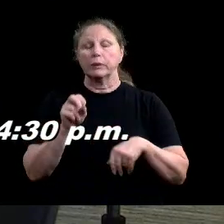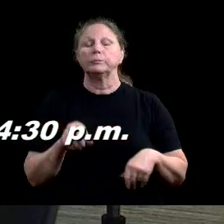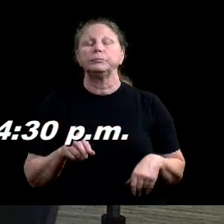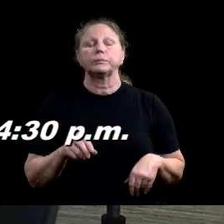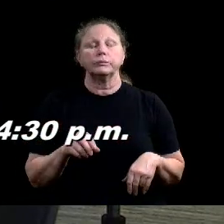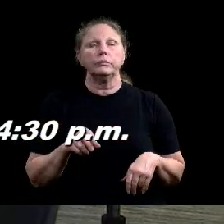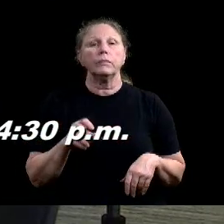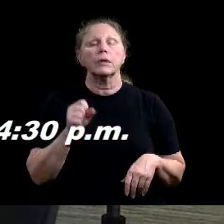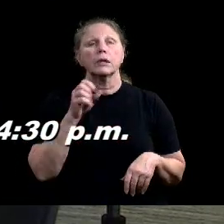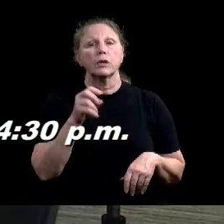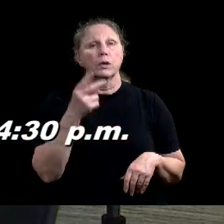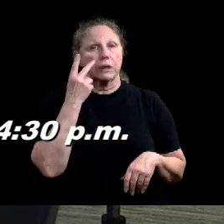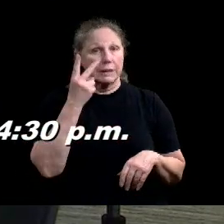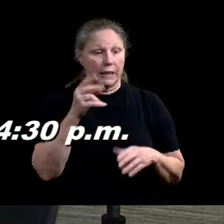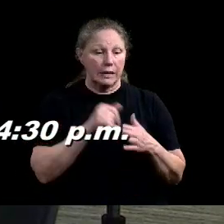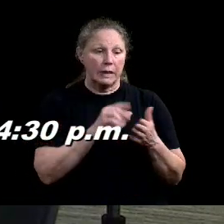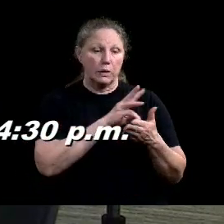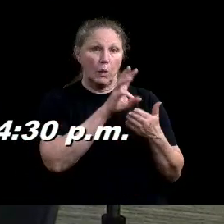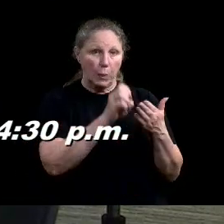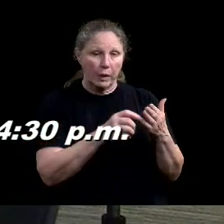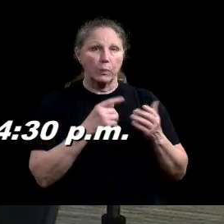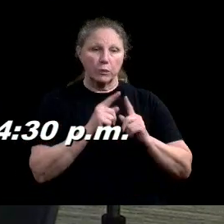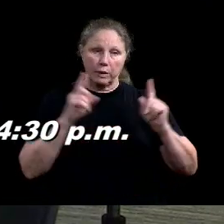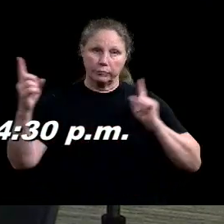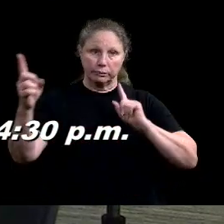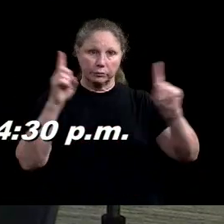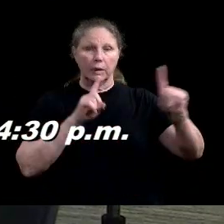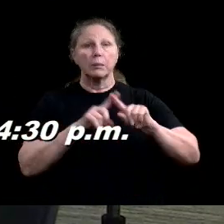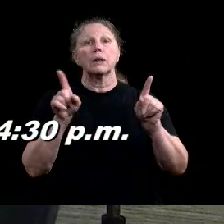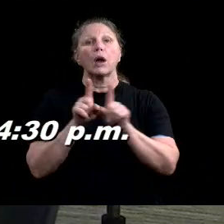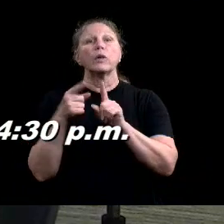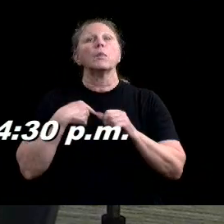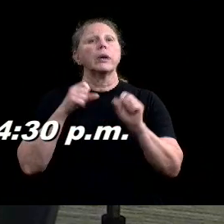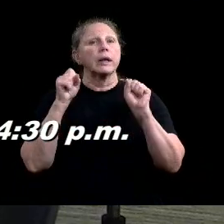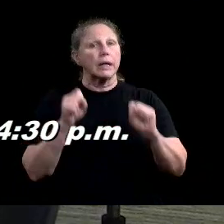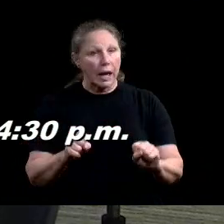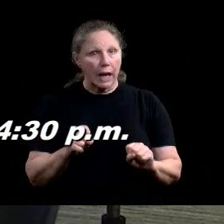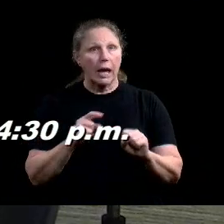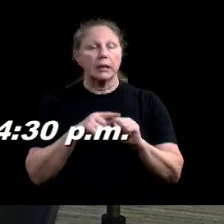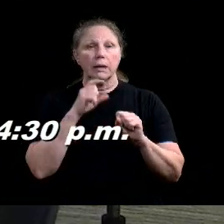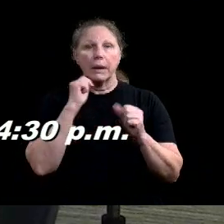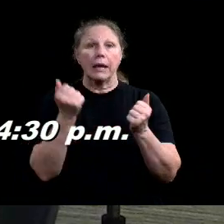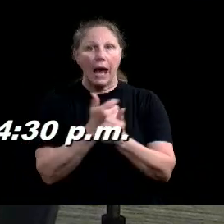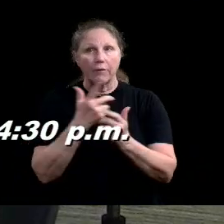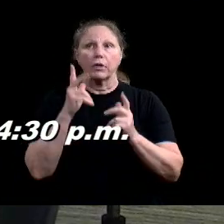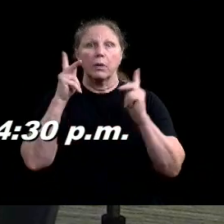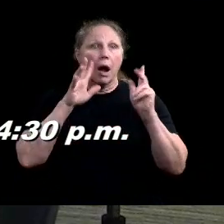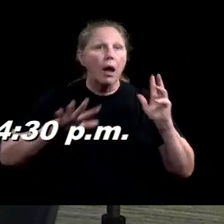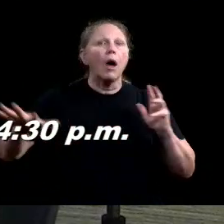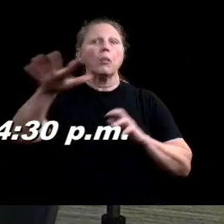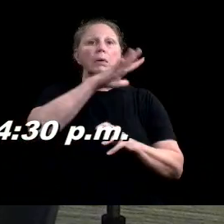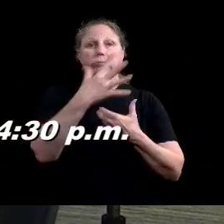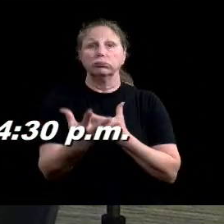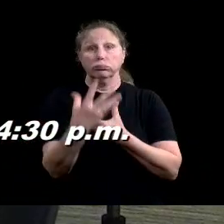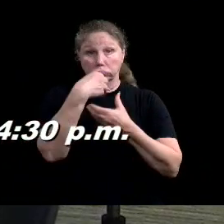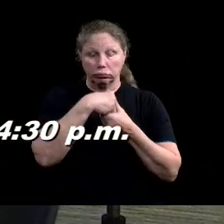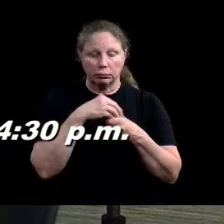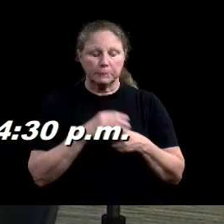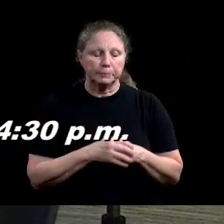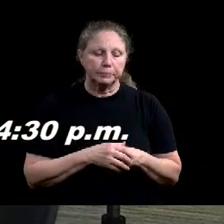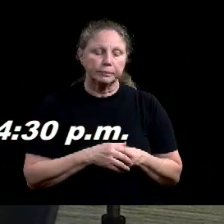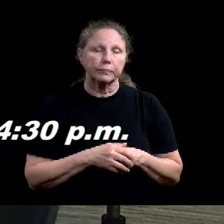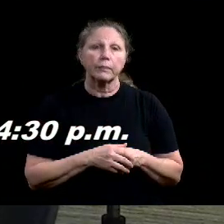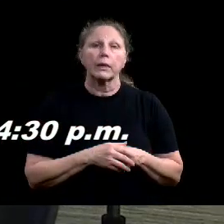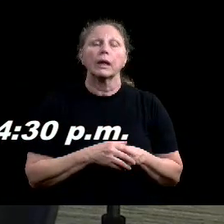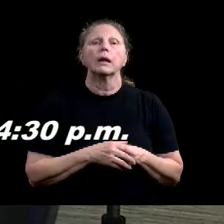we're also doing everything we can to touch every part of our population. To provide the information to our Spanish audience, I would like to ask